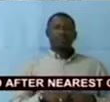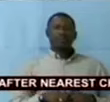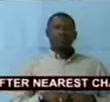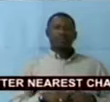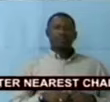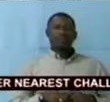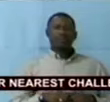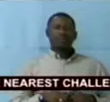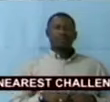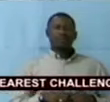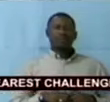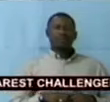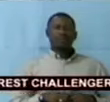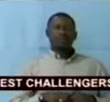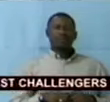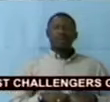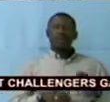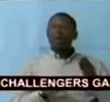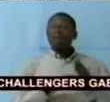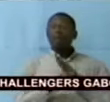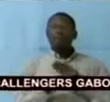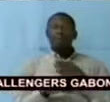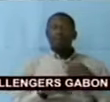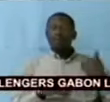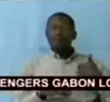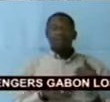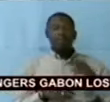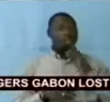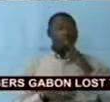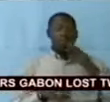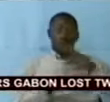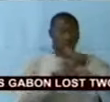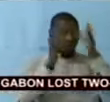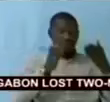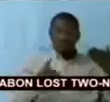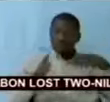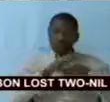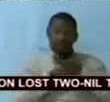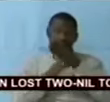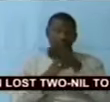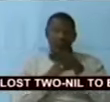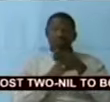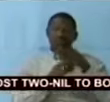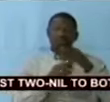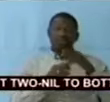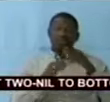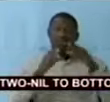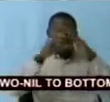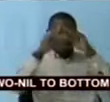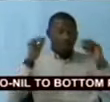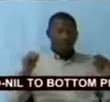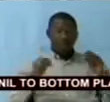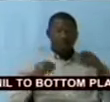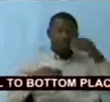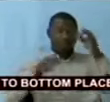court knows that these people will end up with an acquittal. And